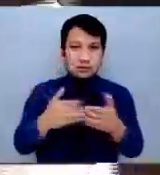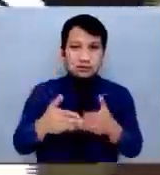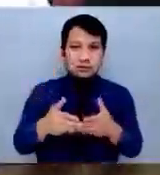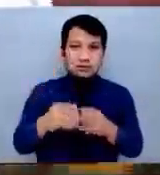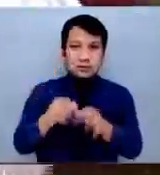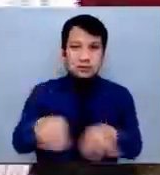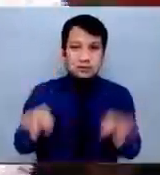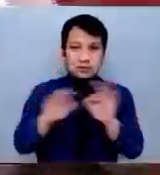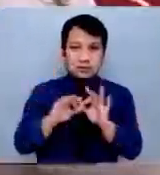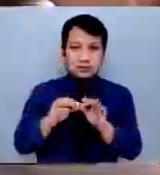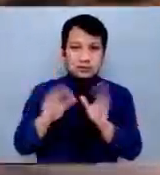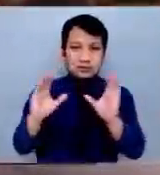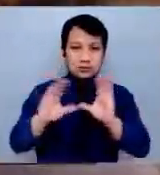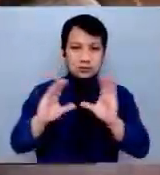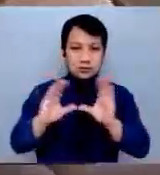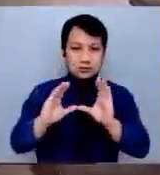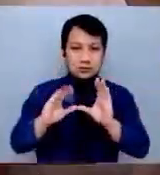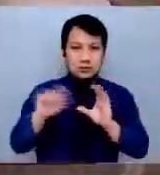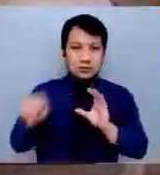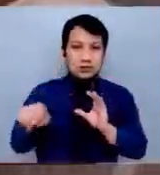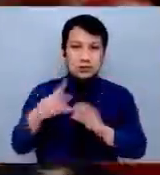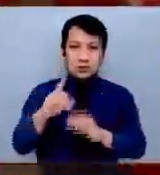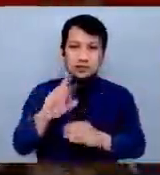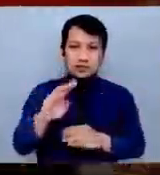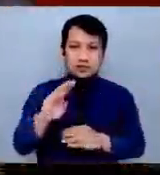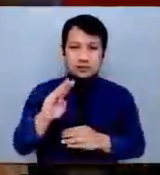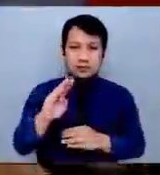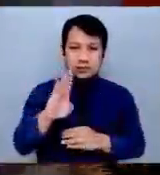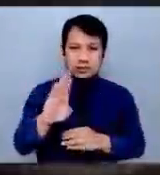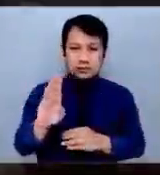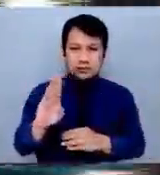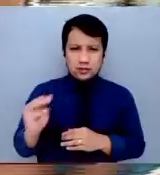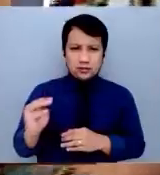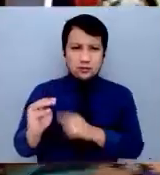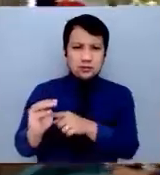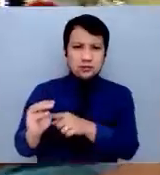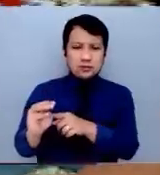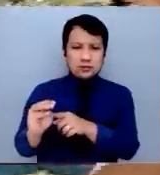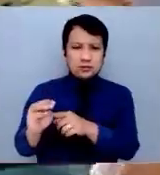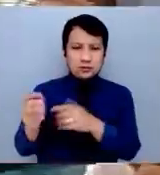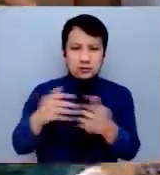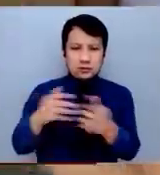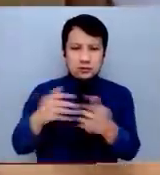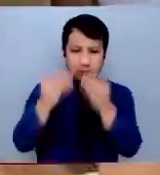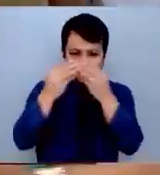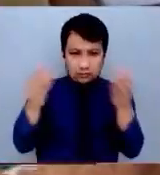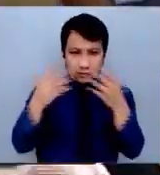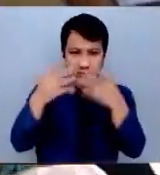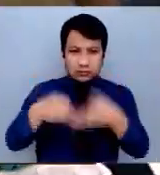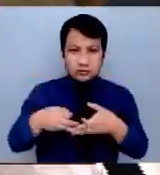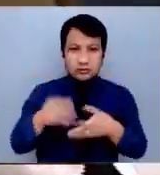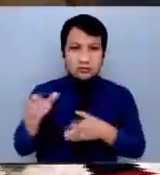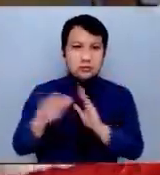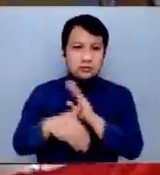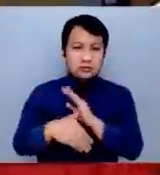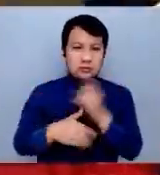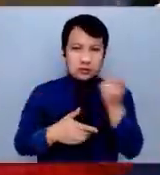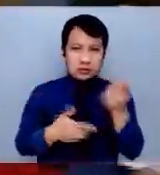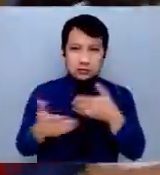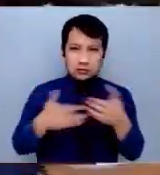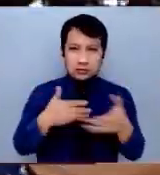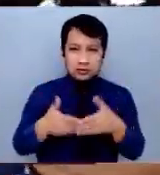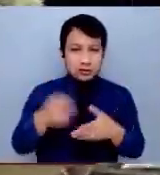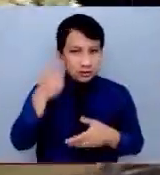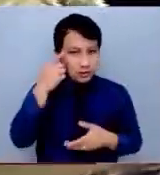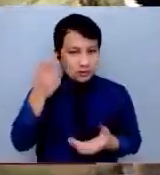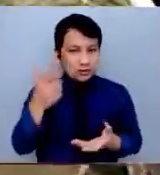sa Certificate of Candidacy ni BBM. Sabi ng mga petitioner, kapag pumanig sa kanila ang desisyon ng COMELEC, dapat nang alisin ang pangalan